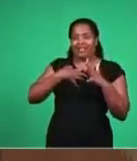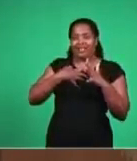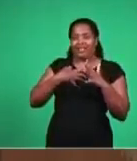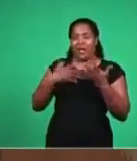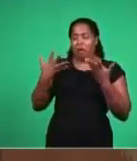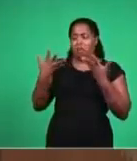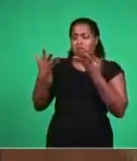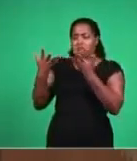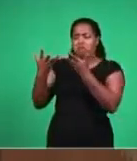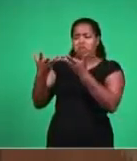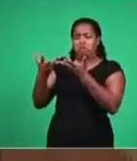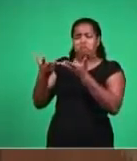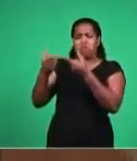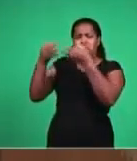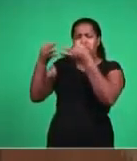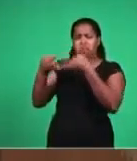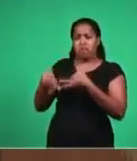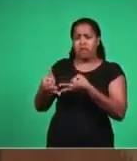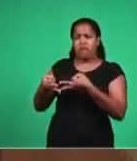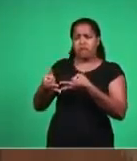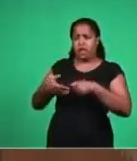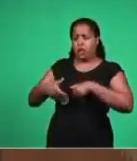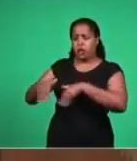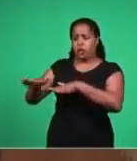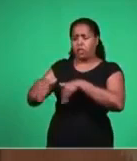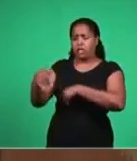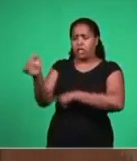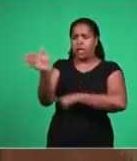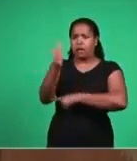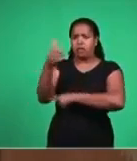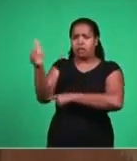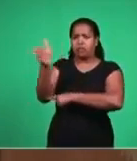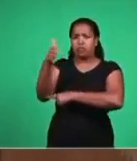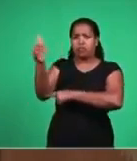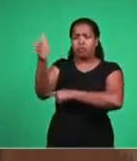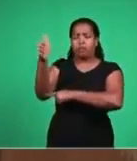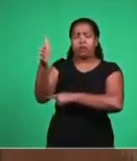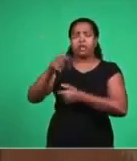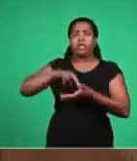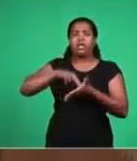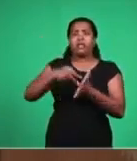The light that is bright, awesome as an army with banners.